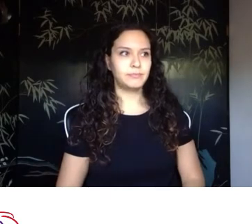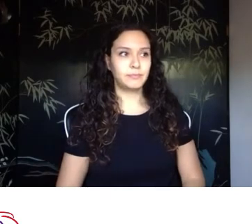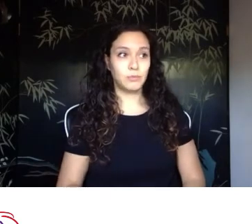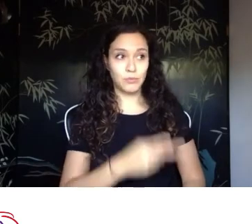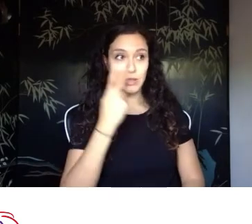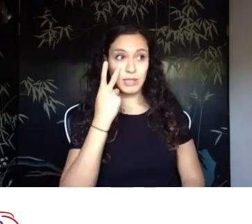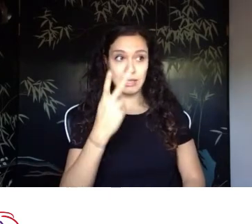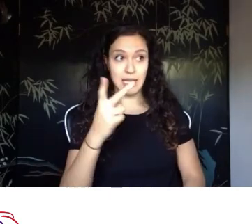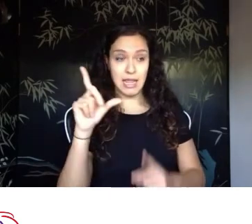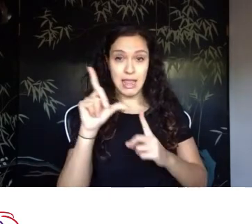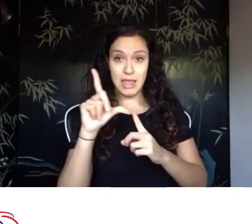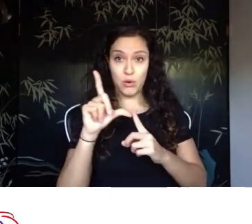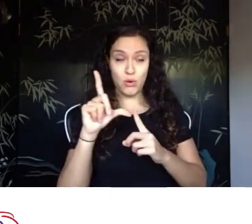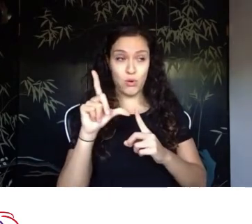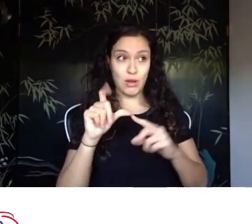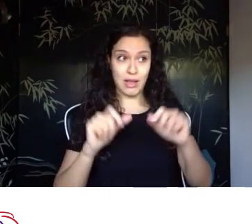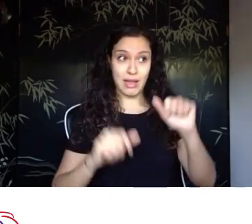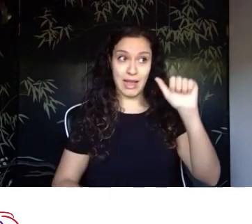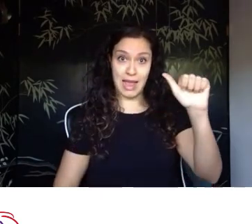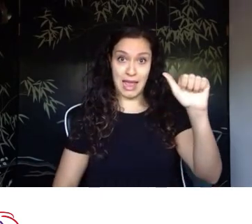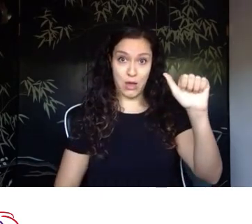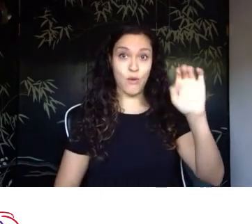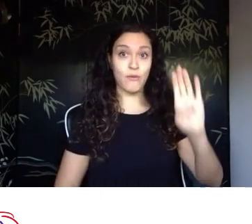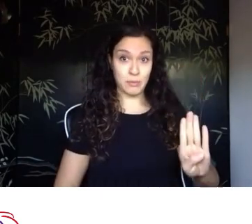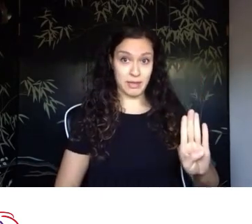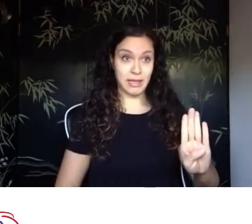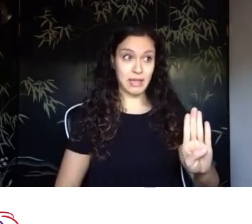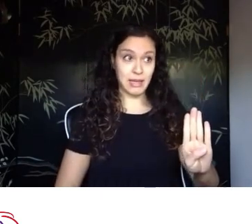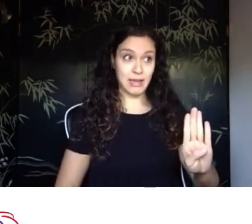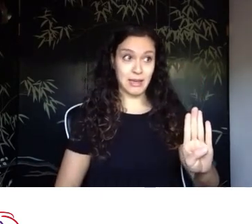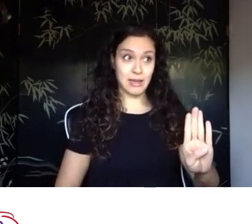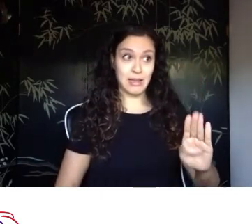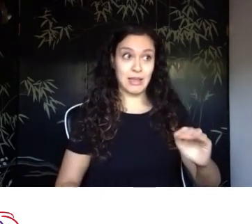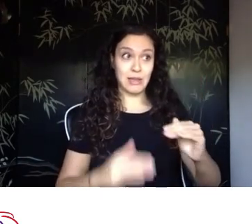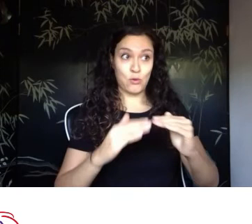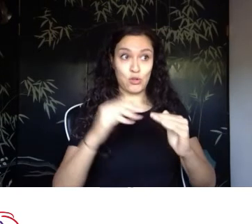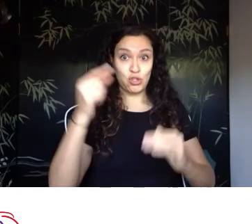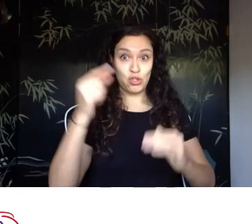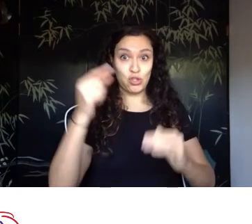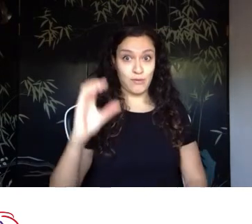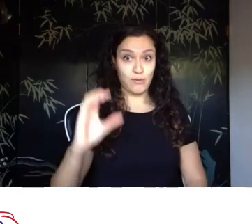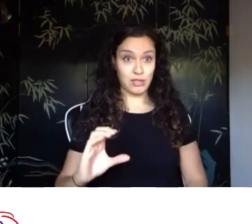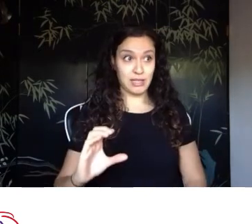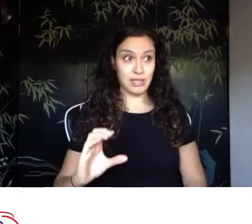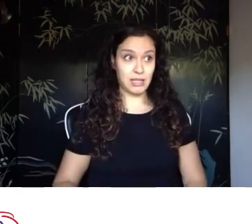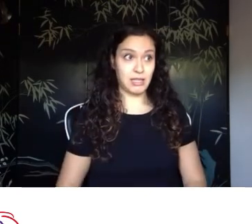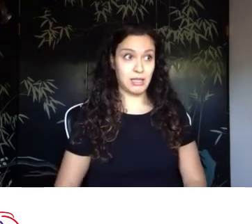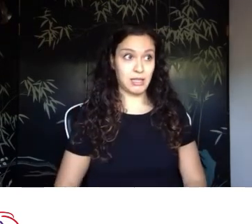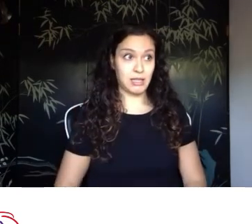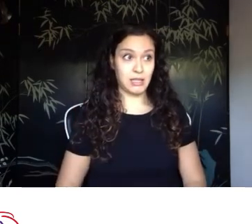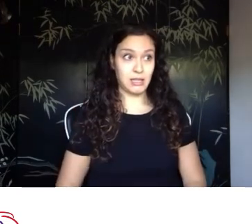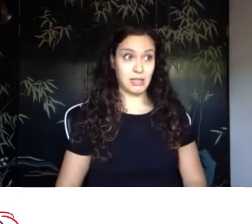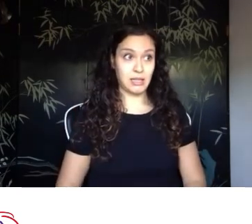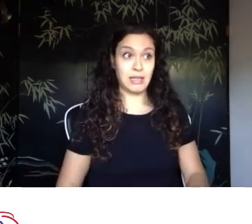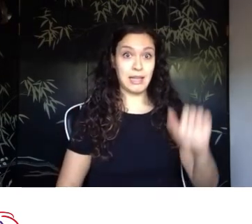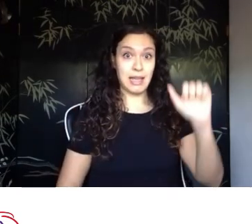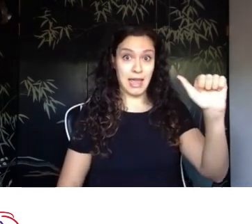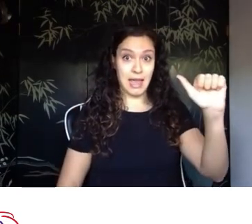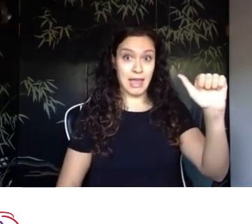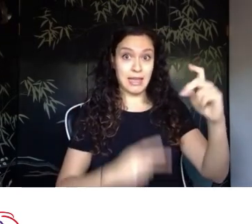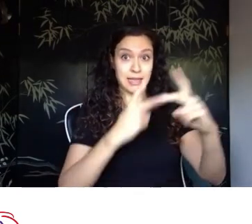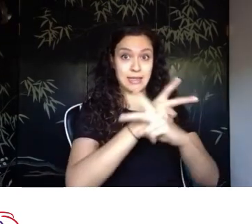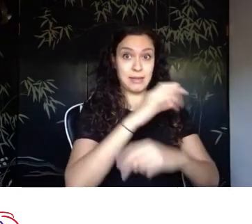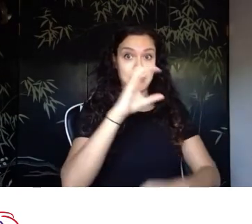If you need to look at it letter-wise, so it will be A over B equals G over C. So